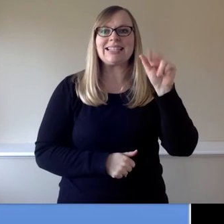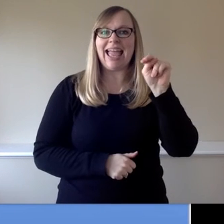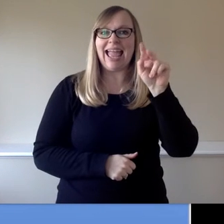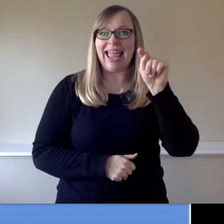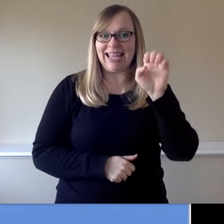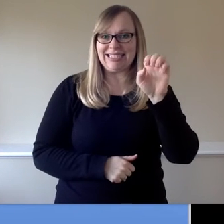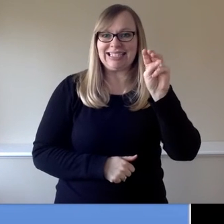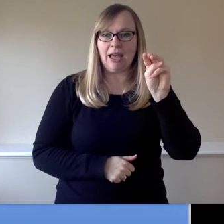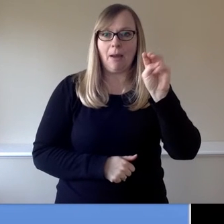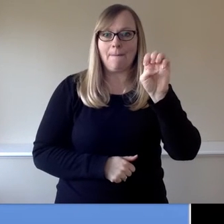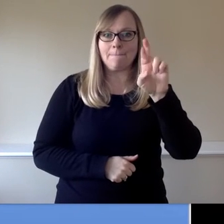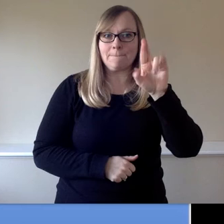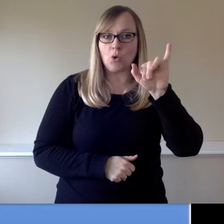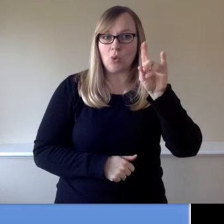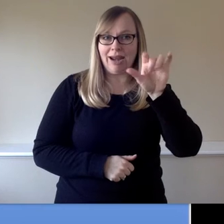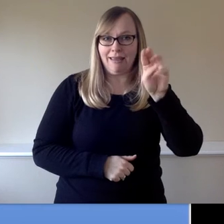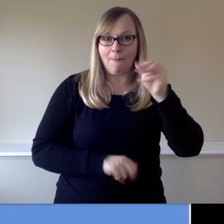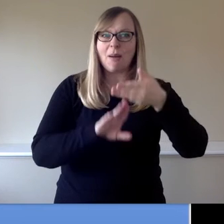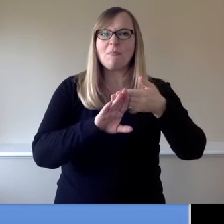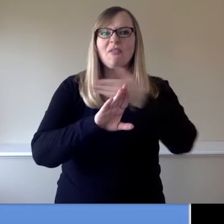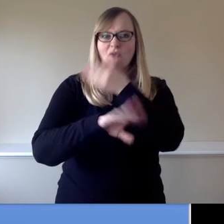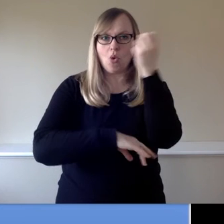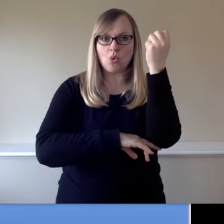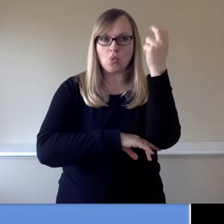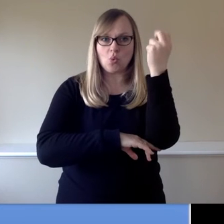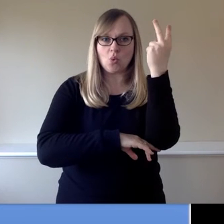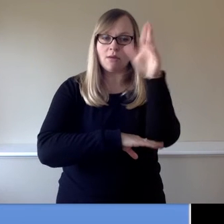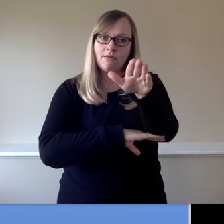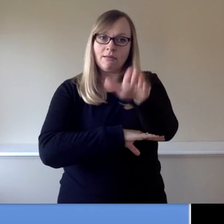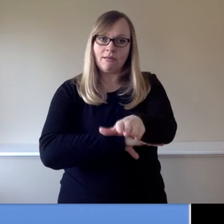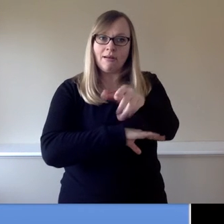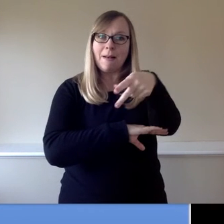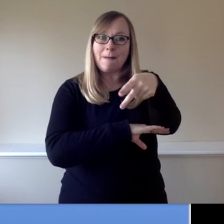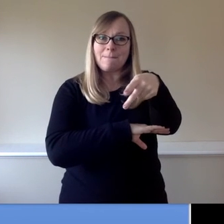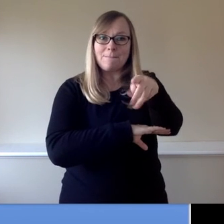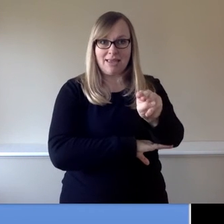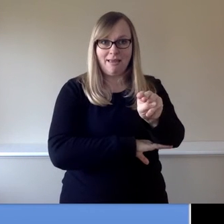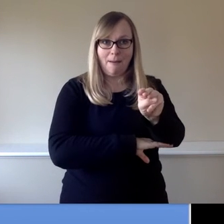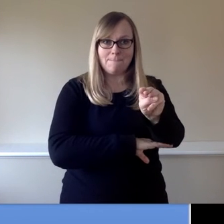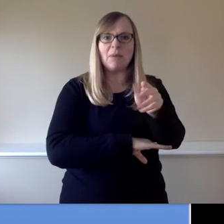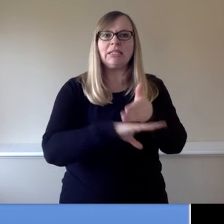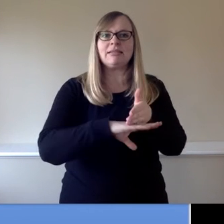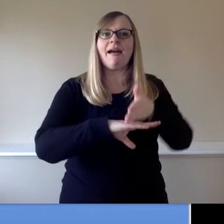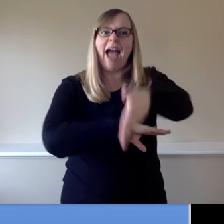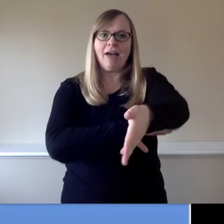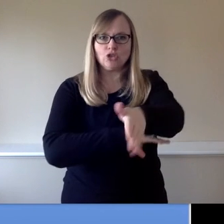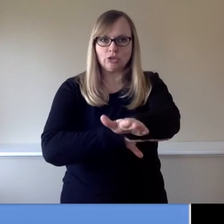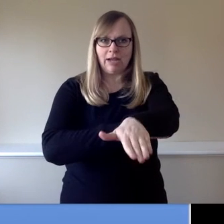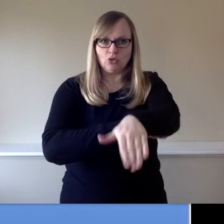for before midday. PM is postmeridian, Latin for midday.